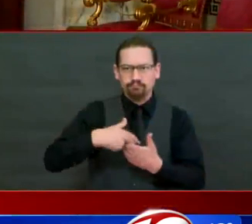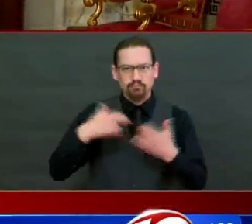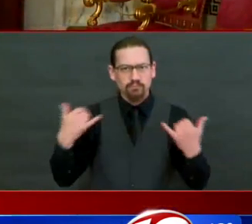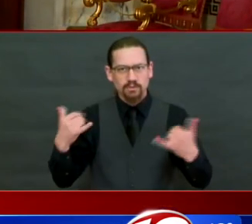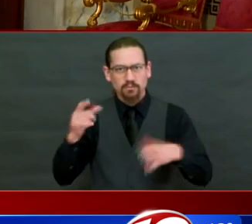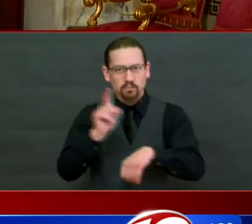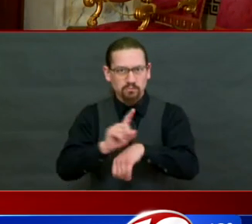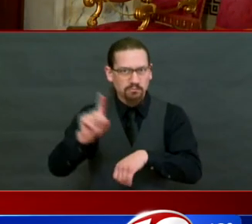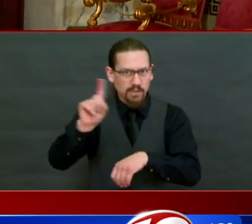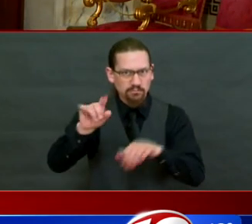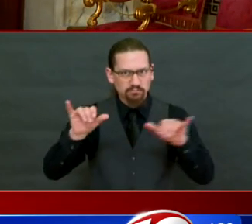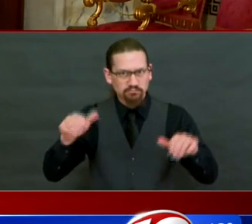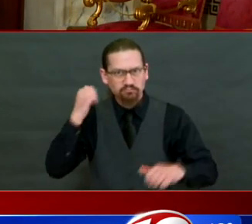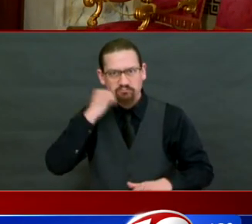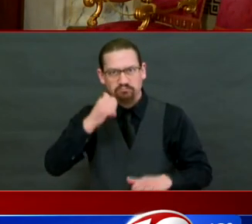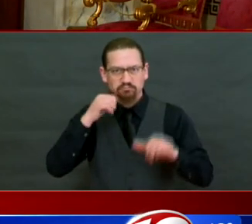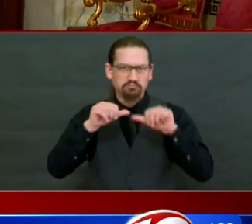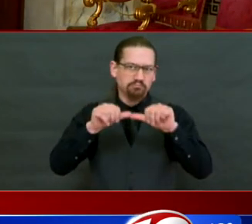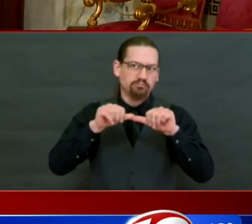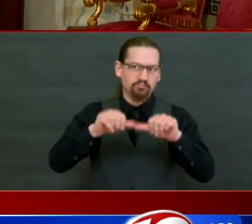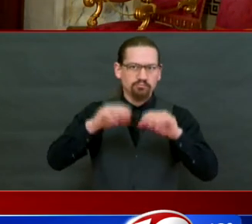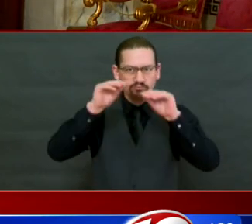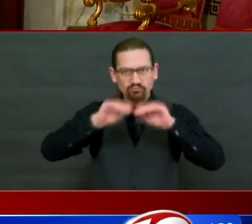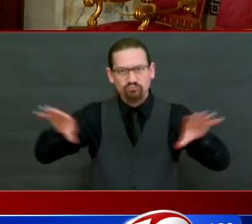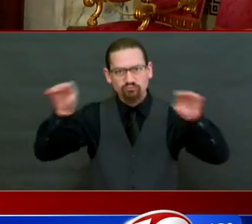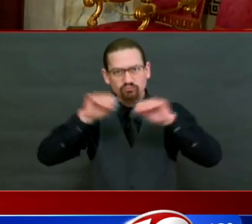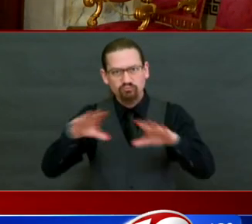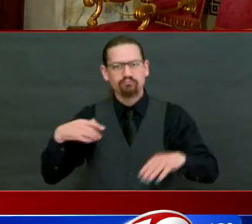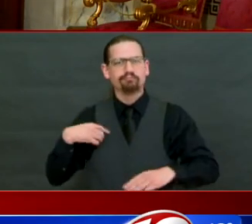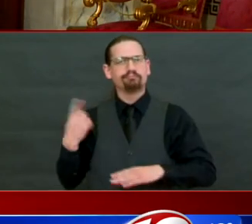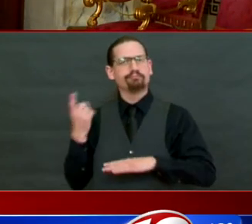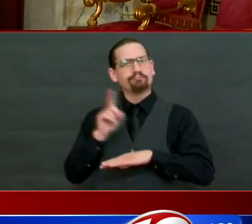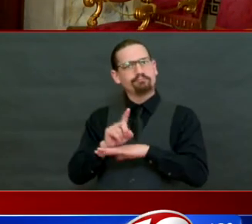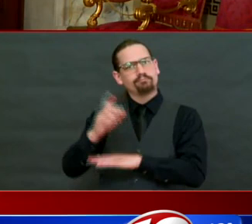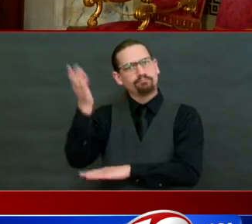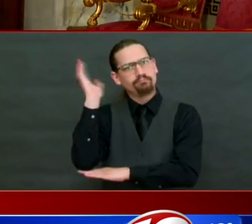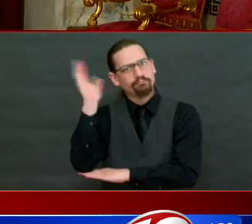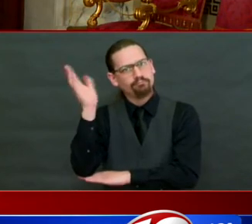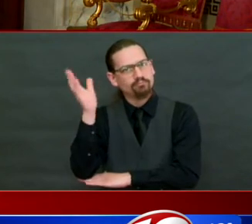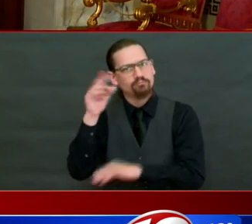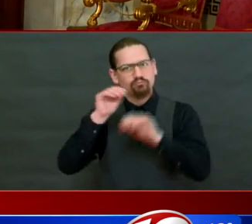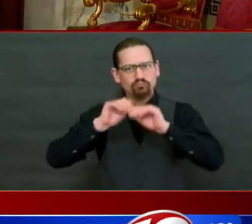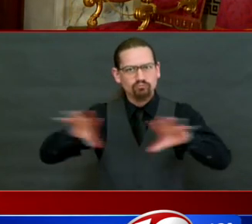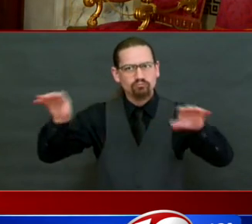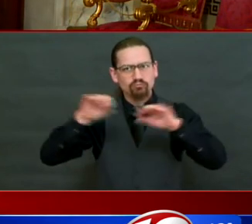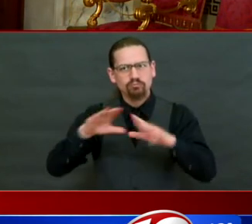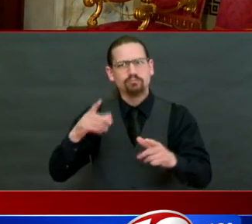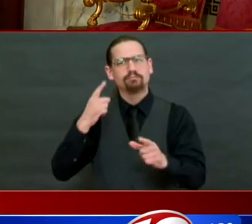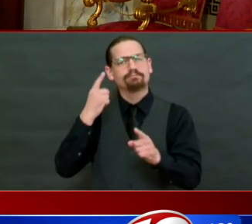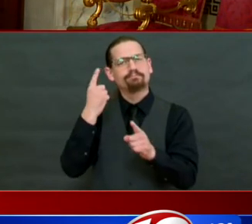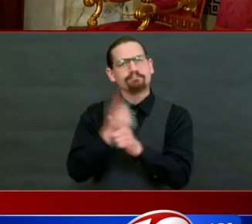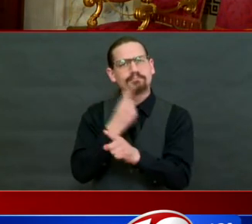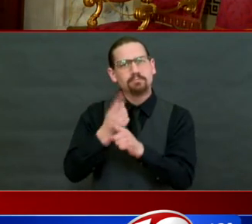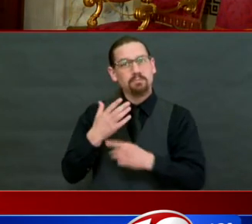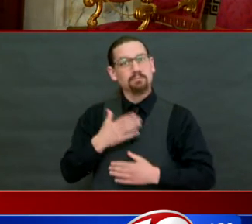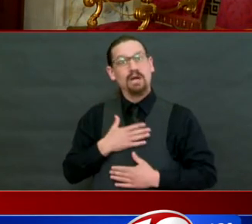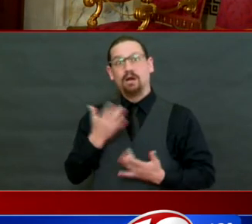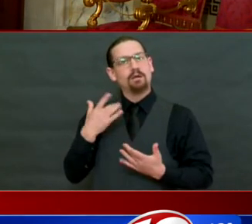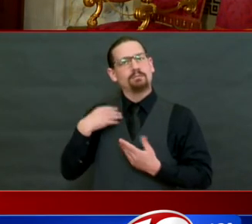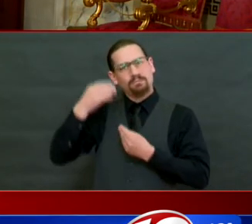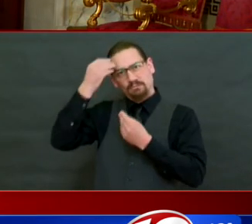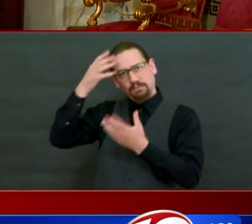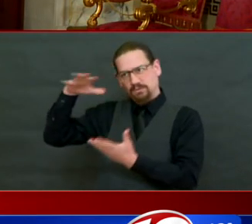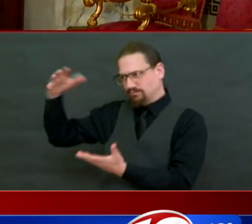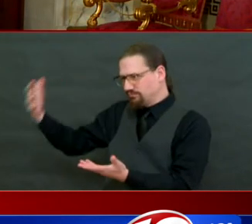As I do every day, I like to come before you at 1 o'clock and provide you with the best information that we have so that you can stay